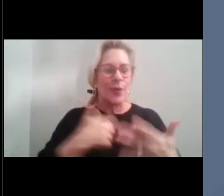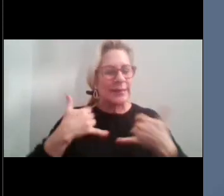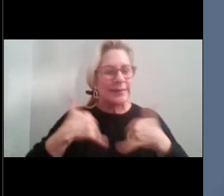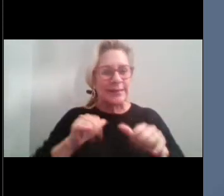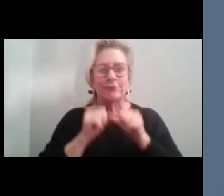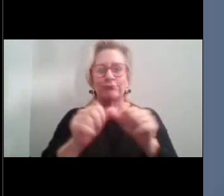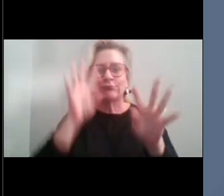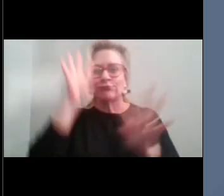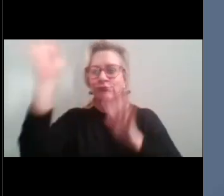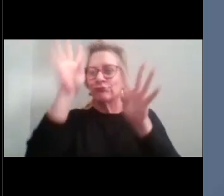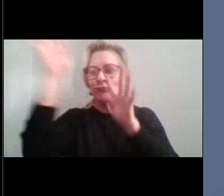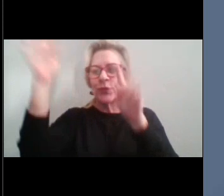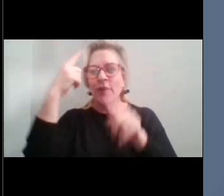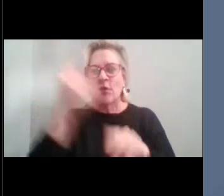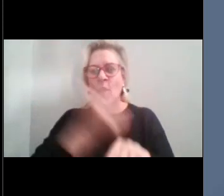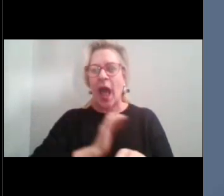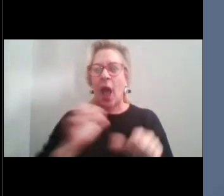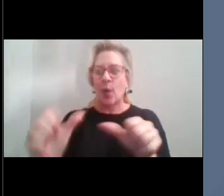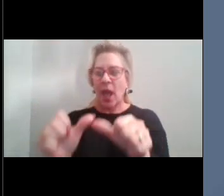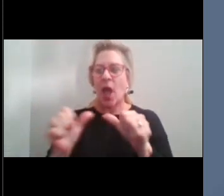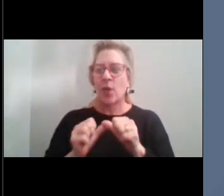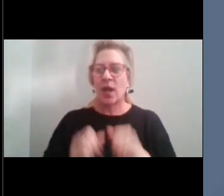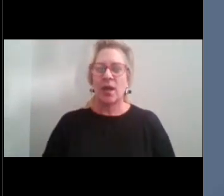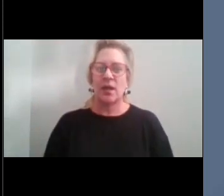solutions for our region.